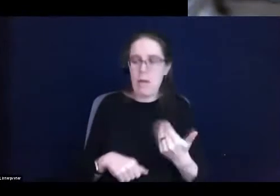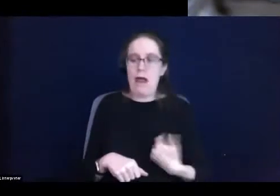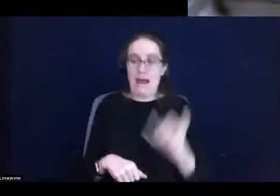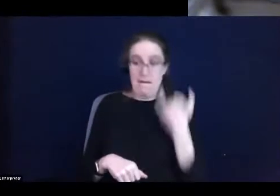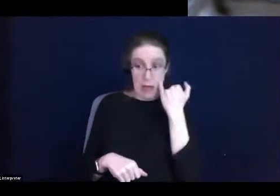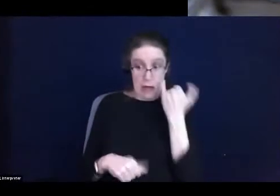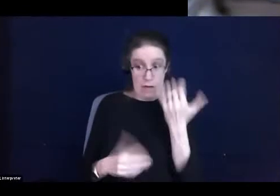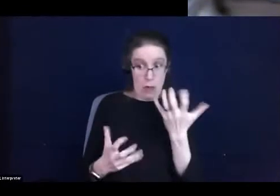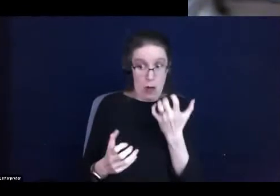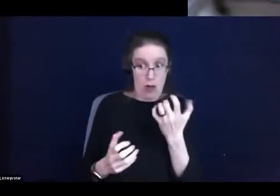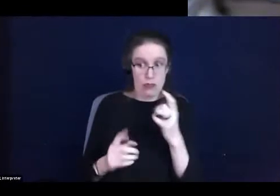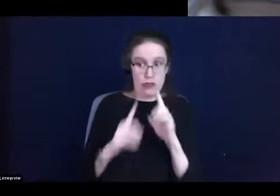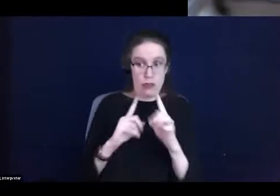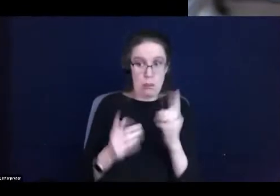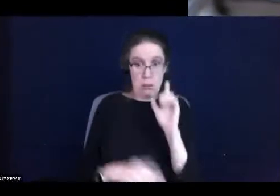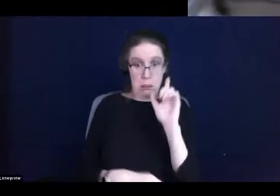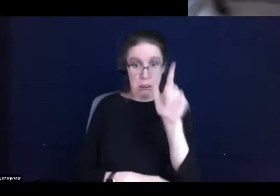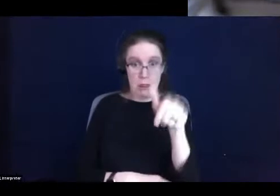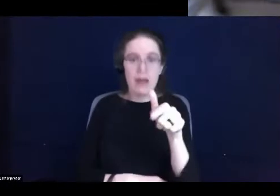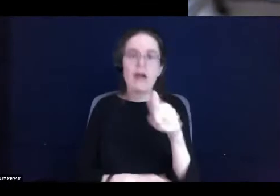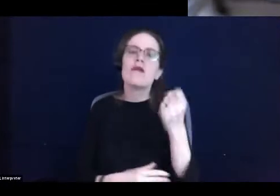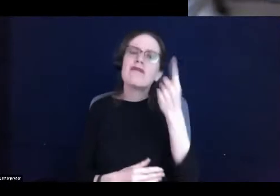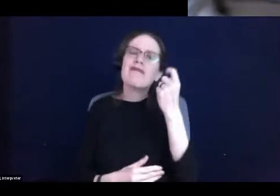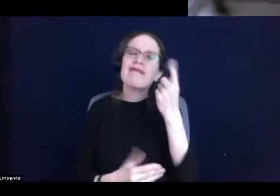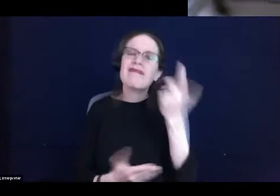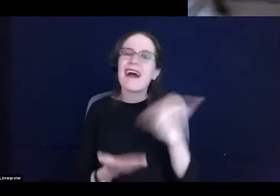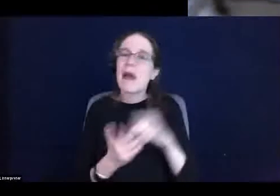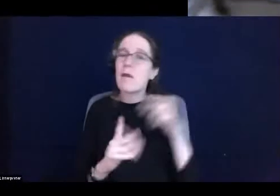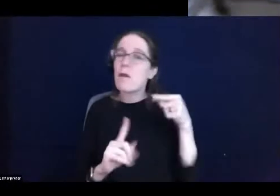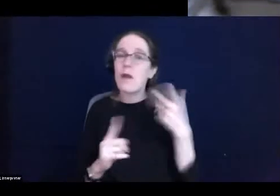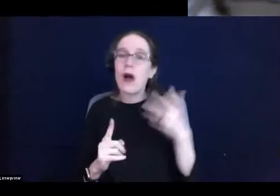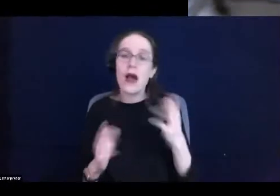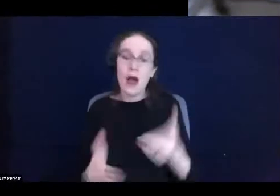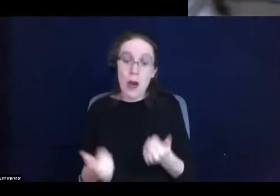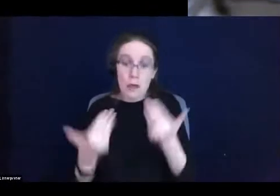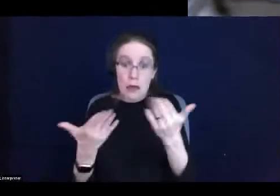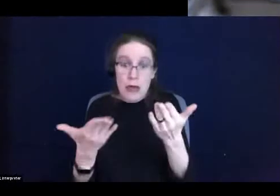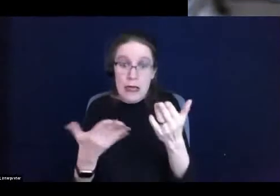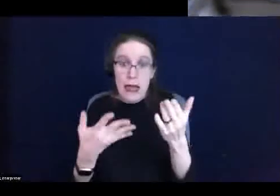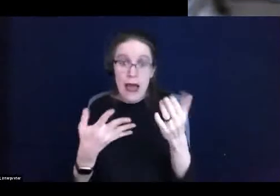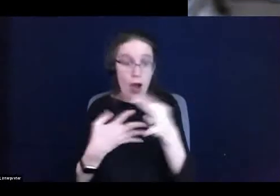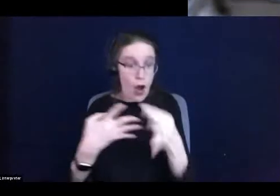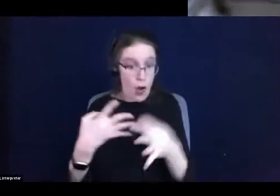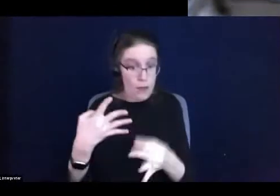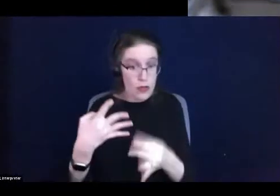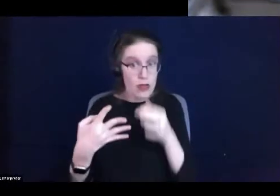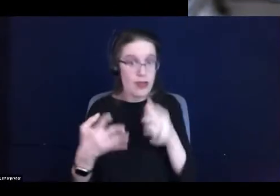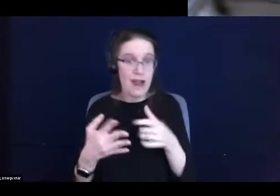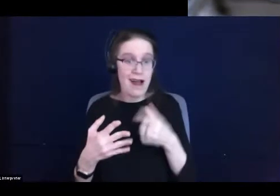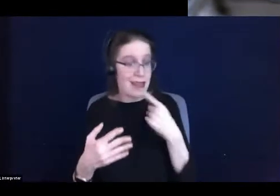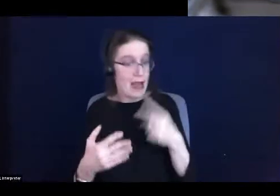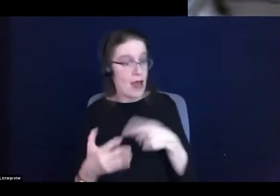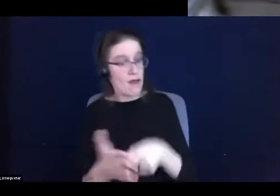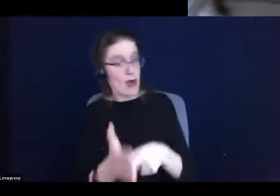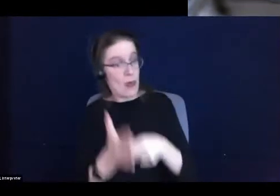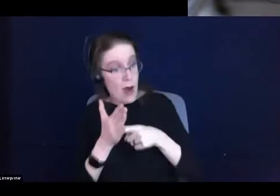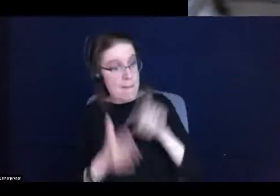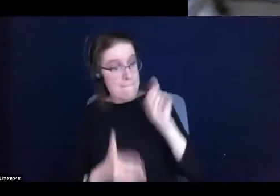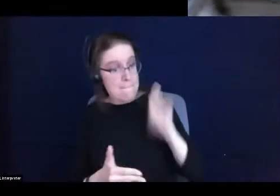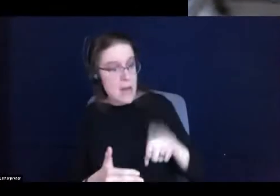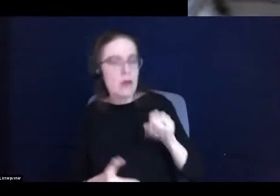Again, we just need to make sure that we're presenting them as options, not as something survivors must do or as a guarantee of any